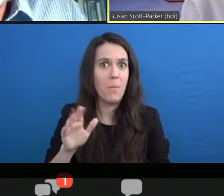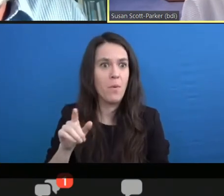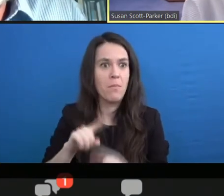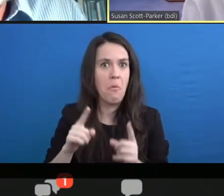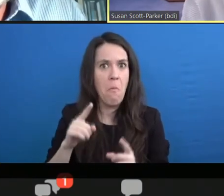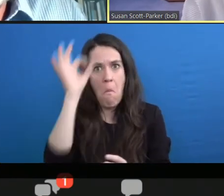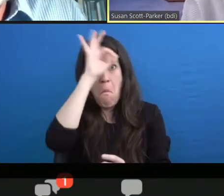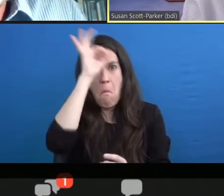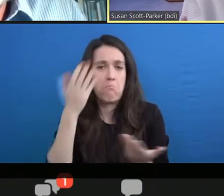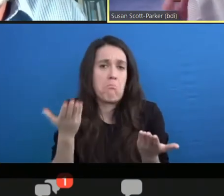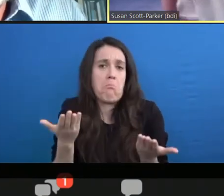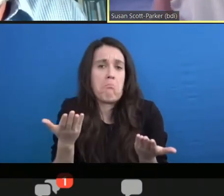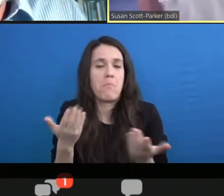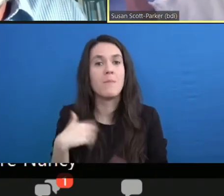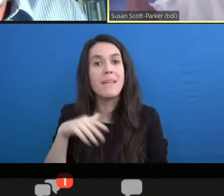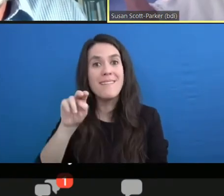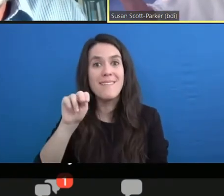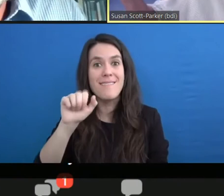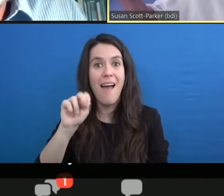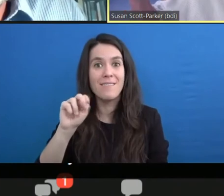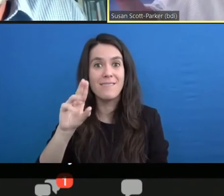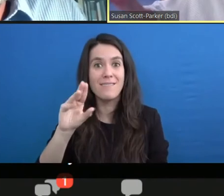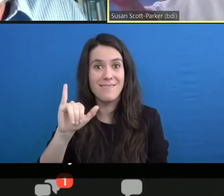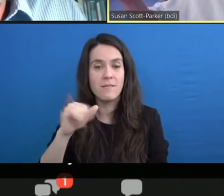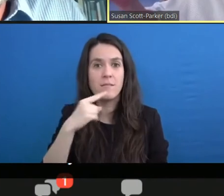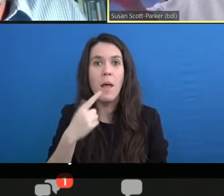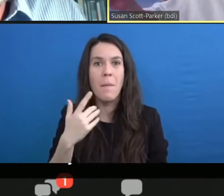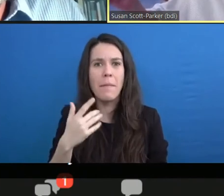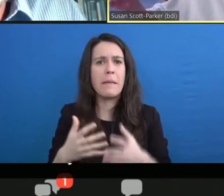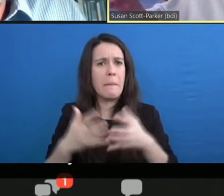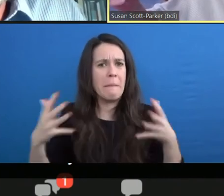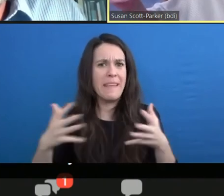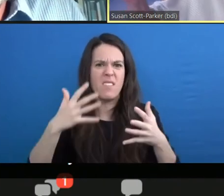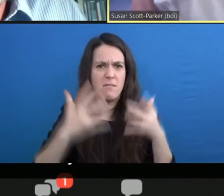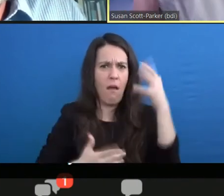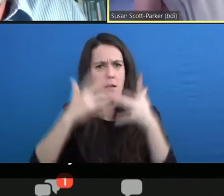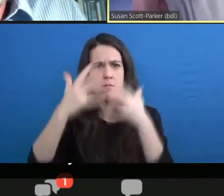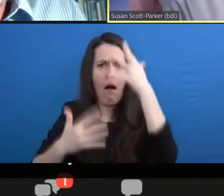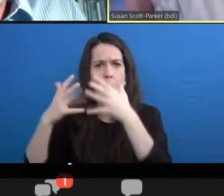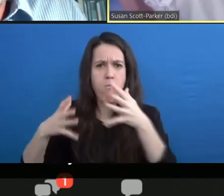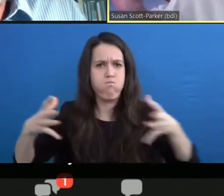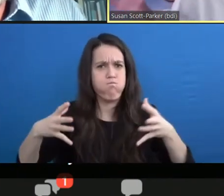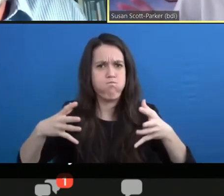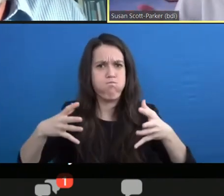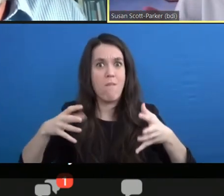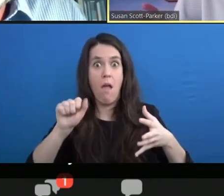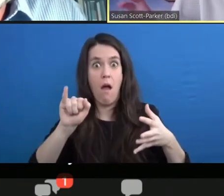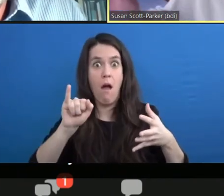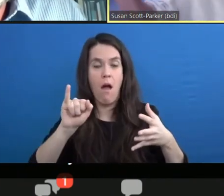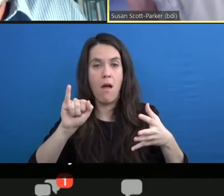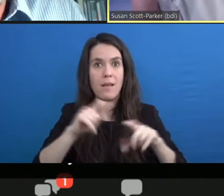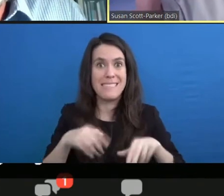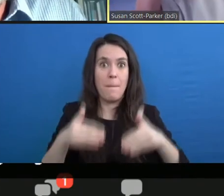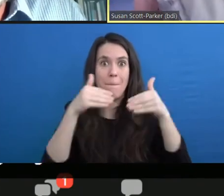is an argument that says if it's big data that drives artificial intelligence, then outliers, the